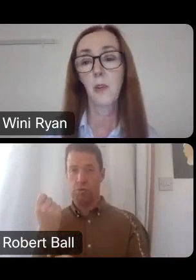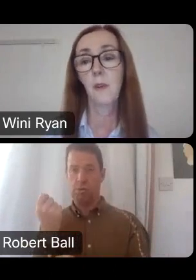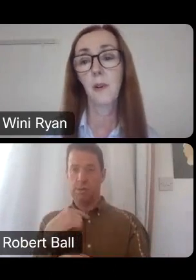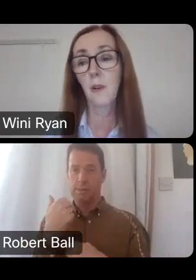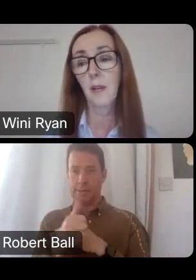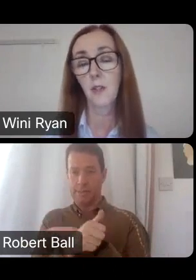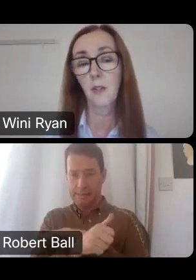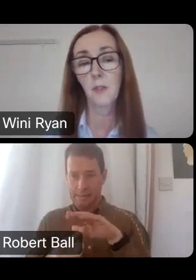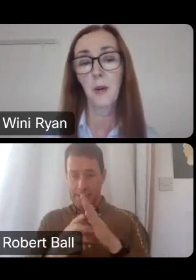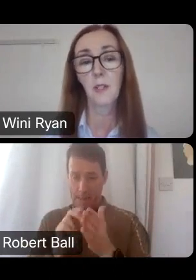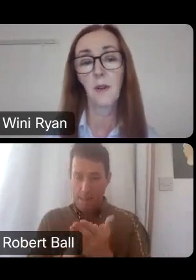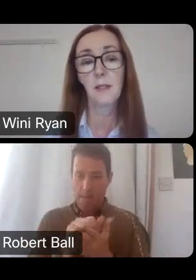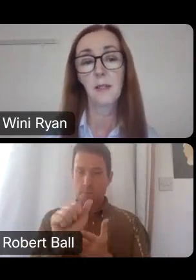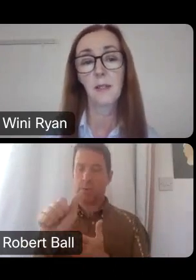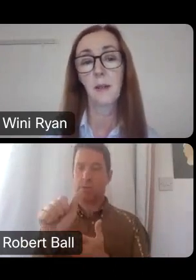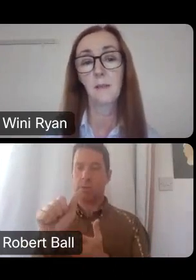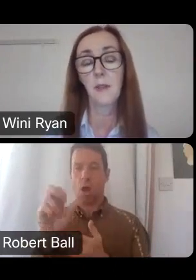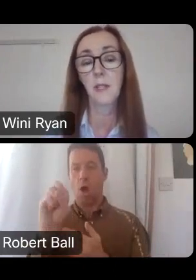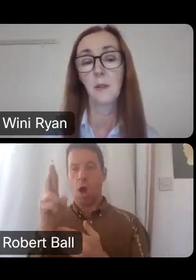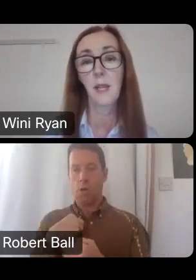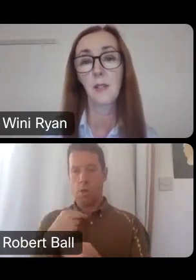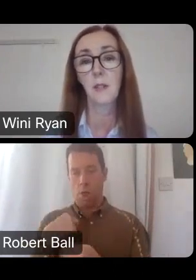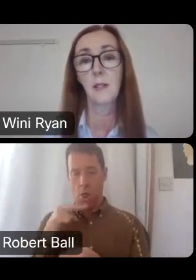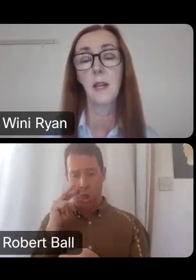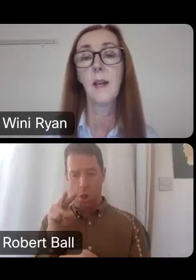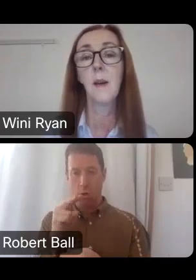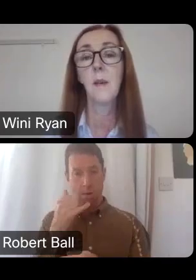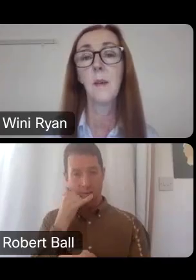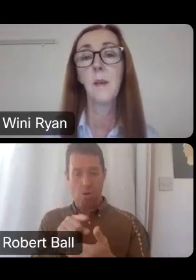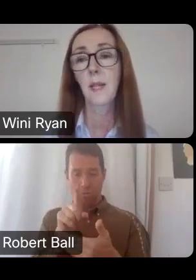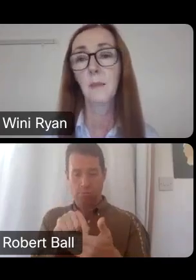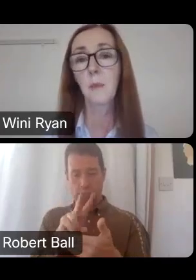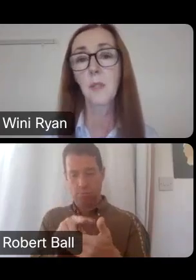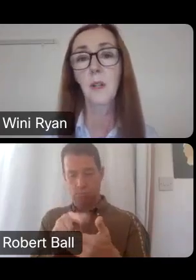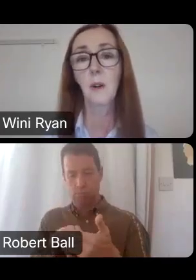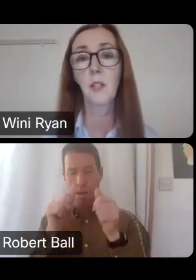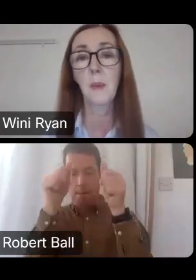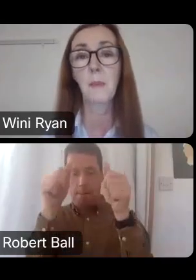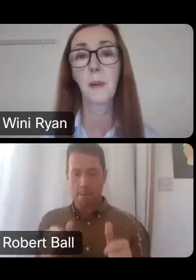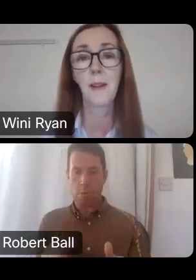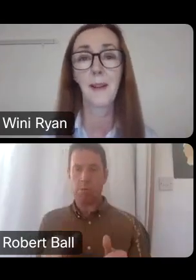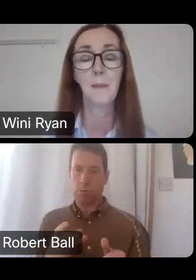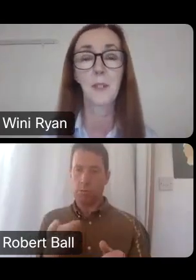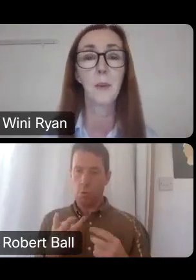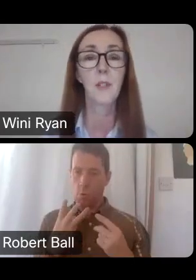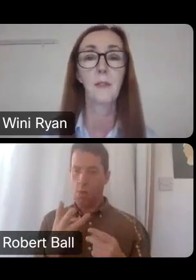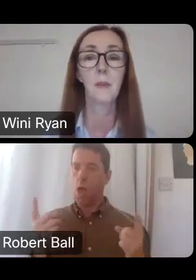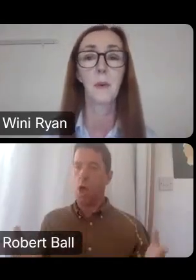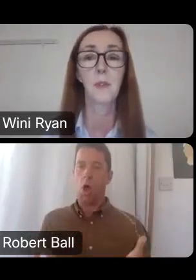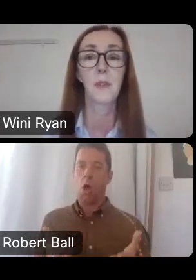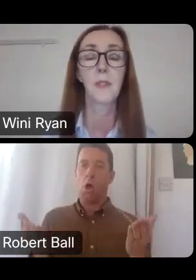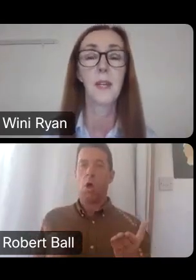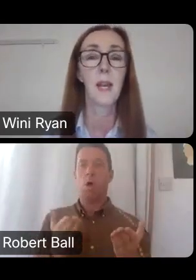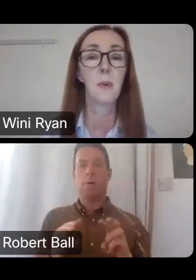print off or look at on your smart device, videos, case studies, posters, and we would encourage people to print off